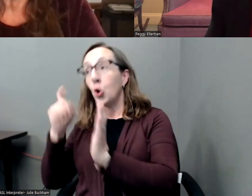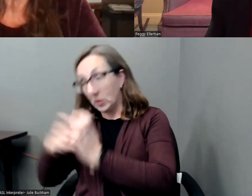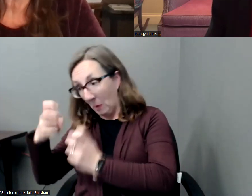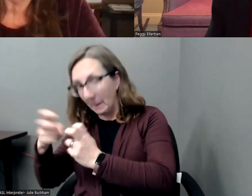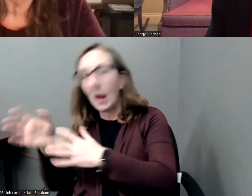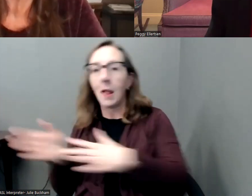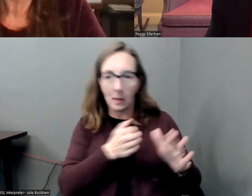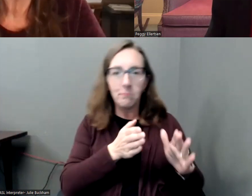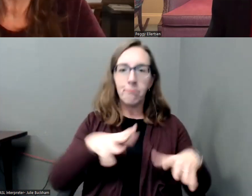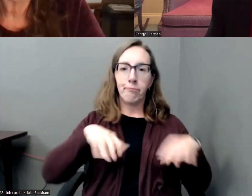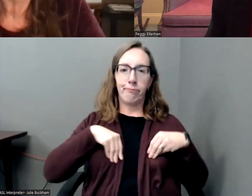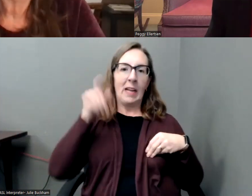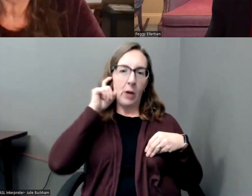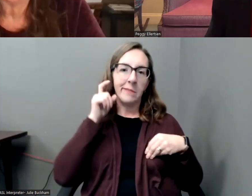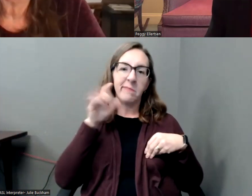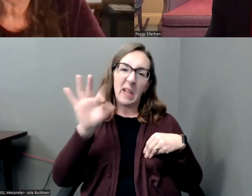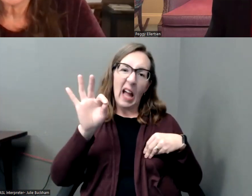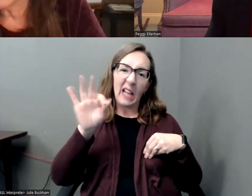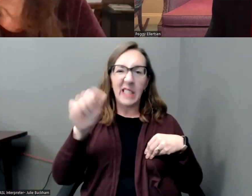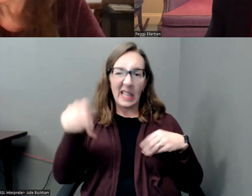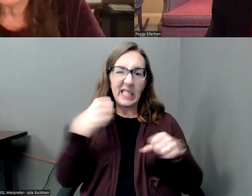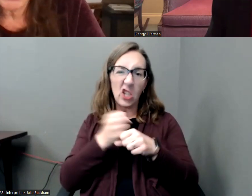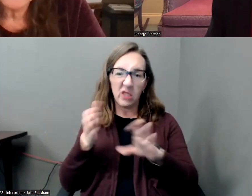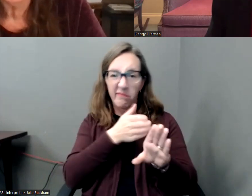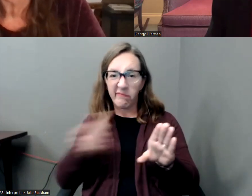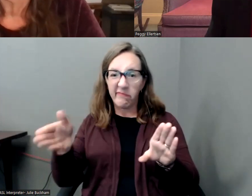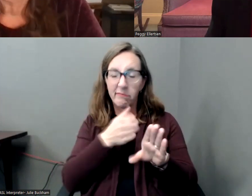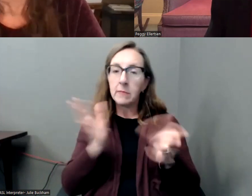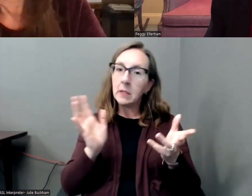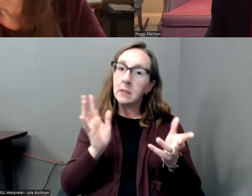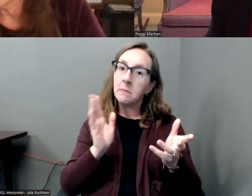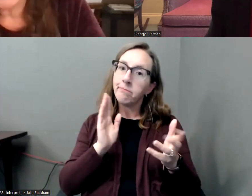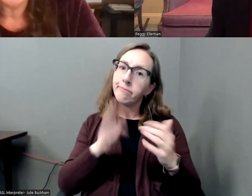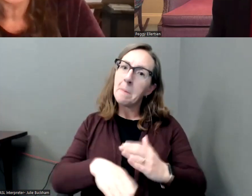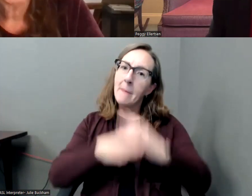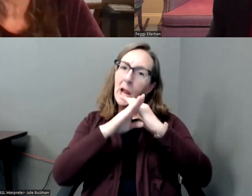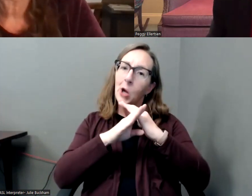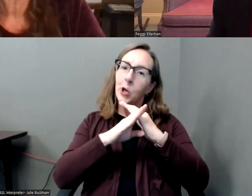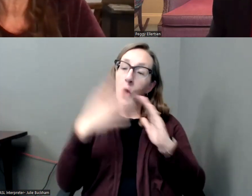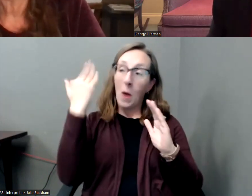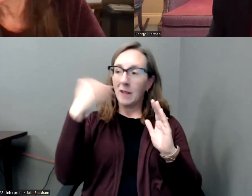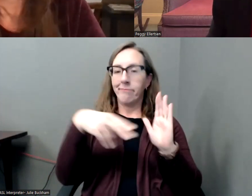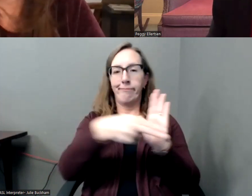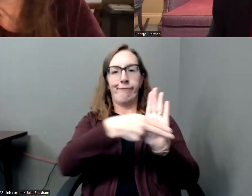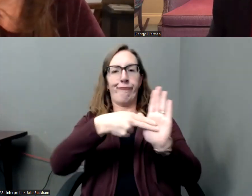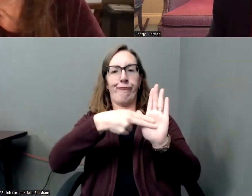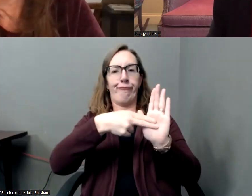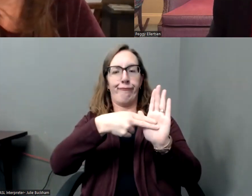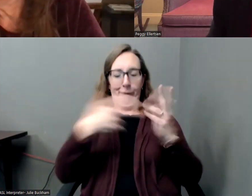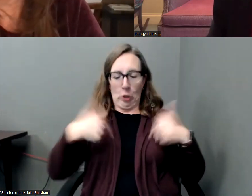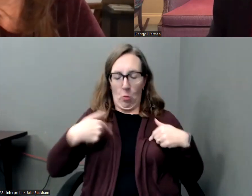So there is that huge issue of stigma. That's a real barrier to our care.